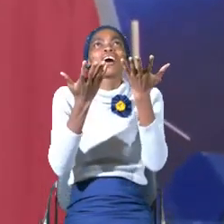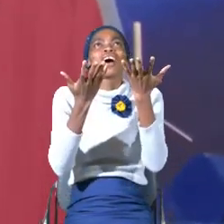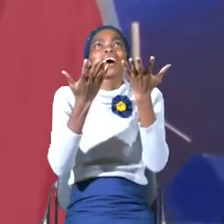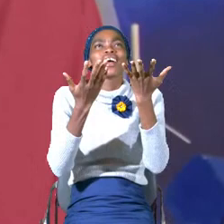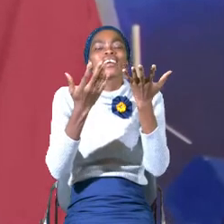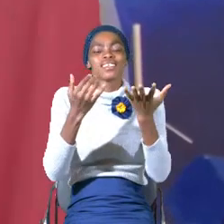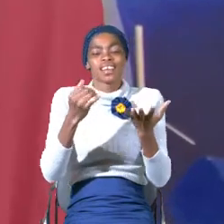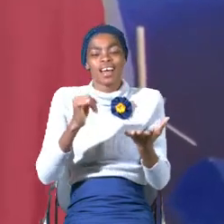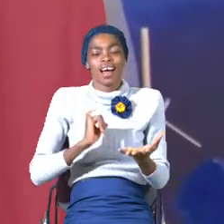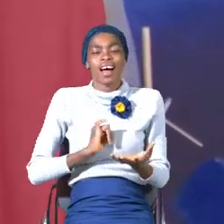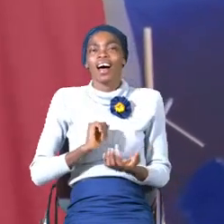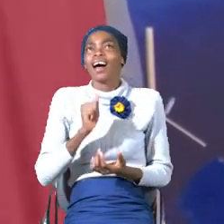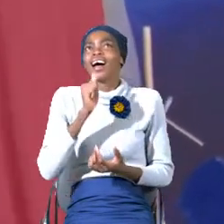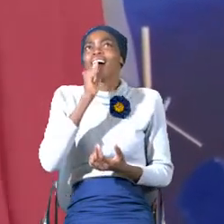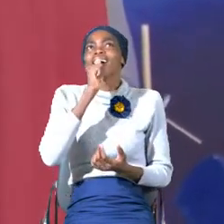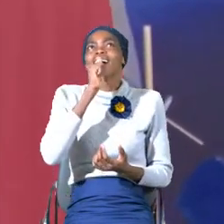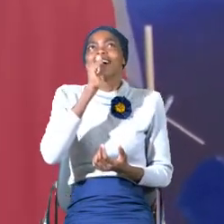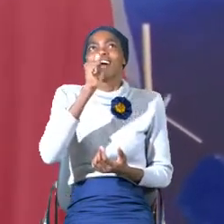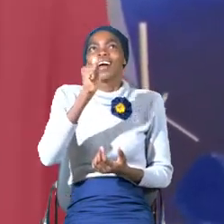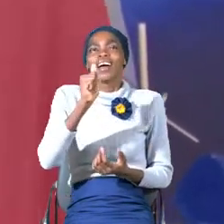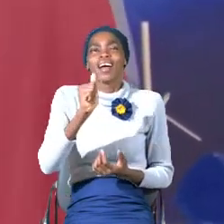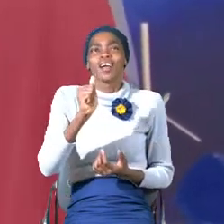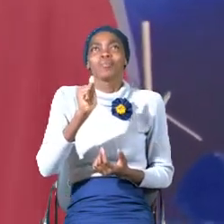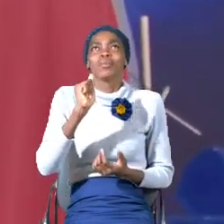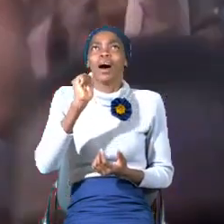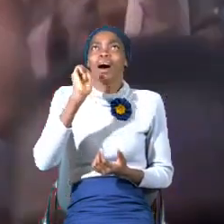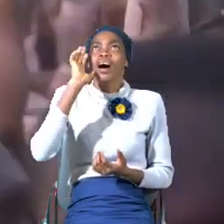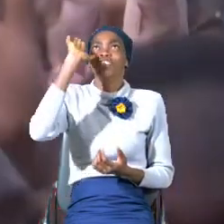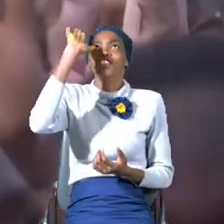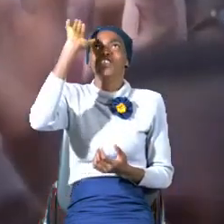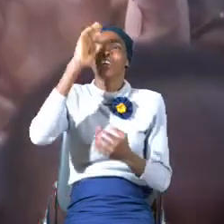sacrifice. I am.